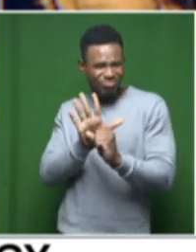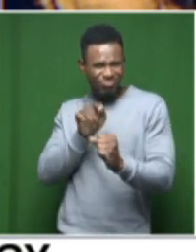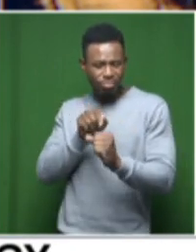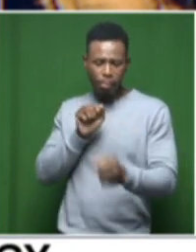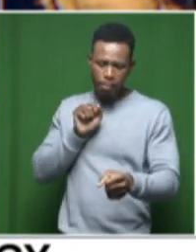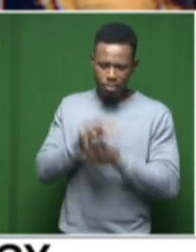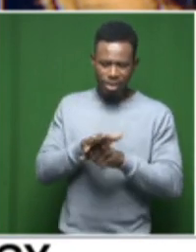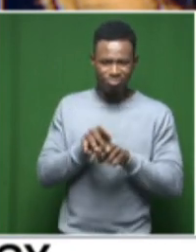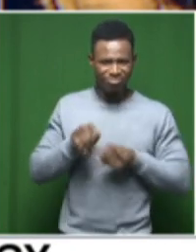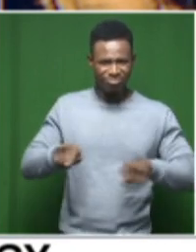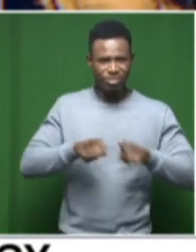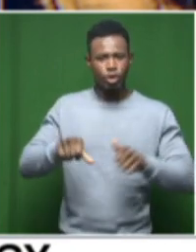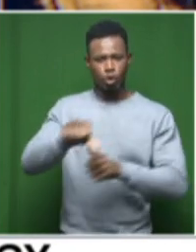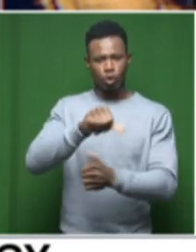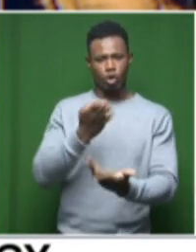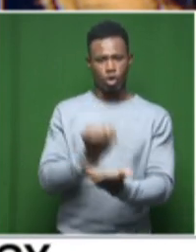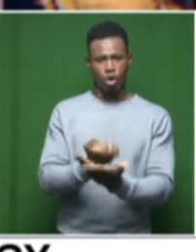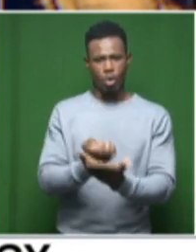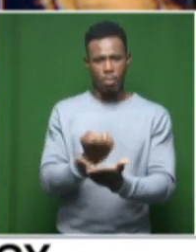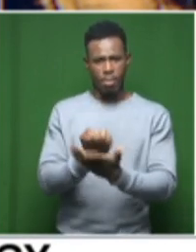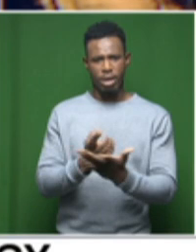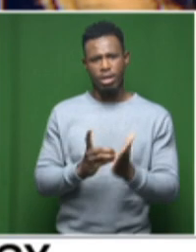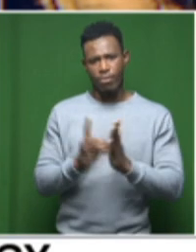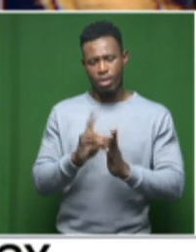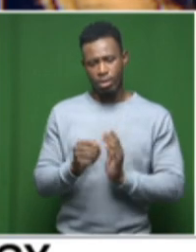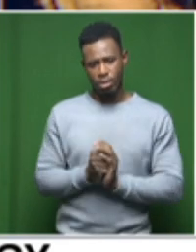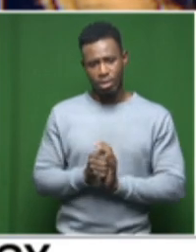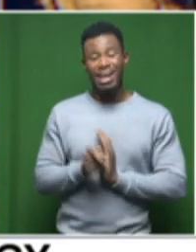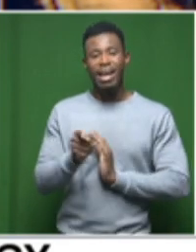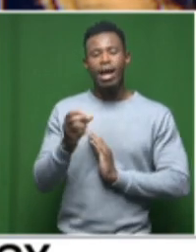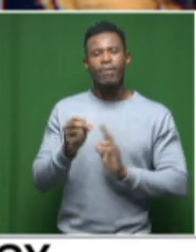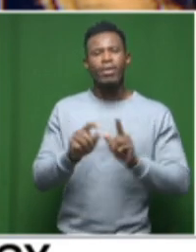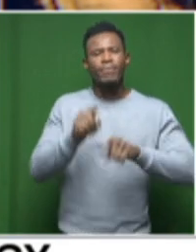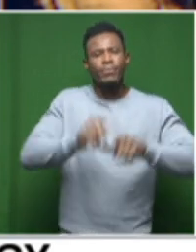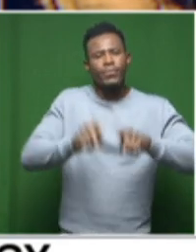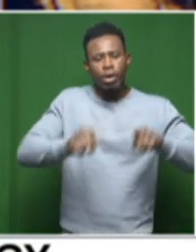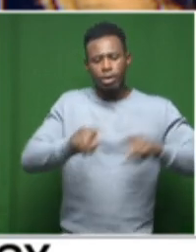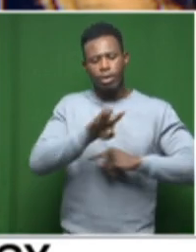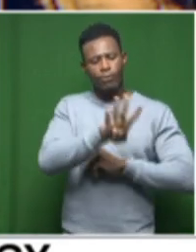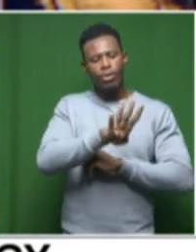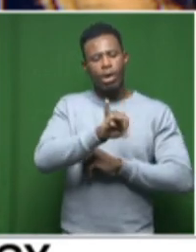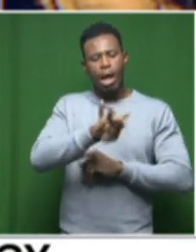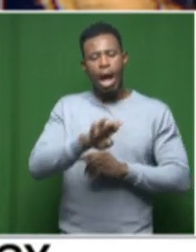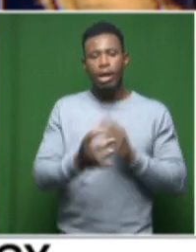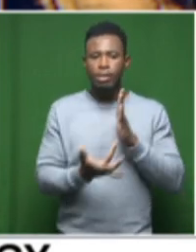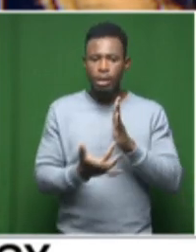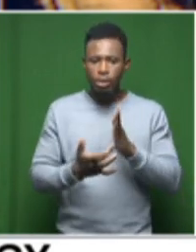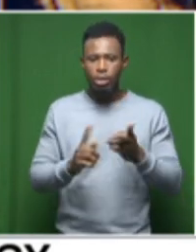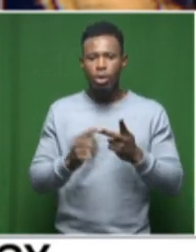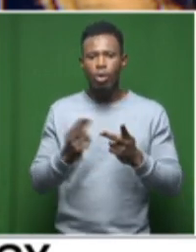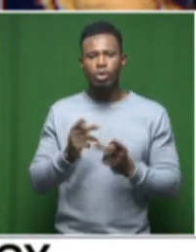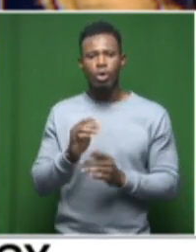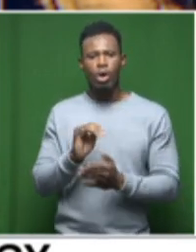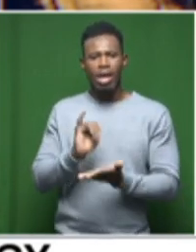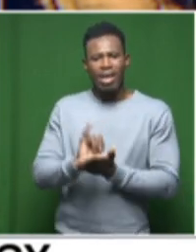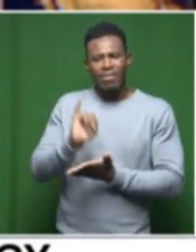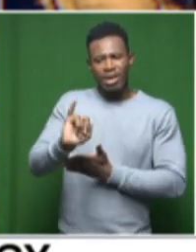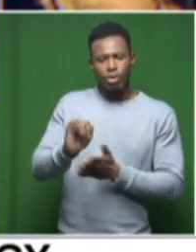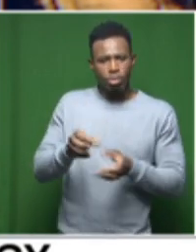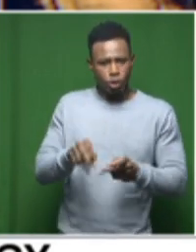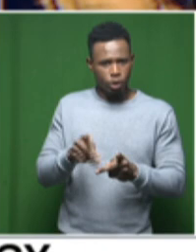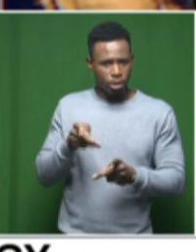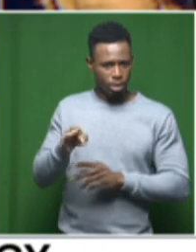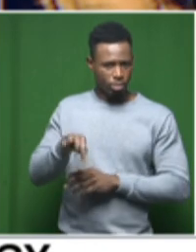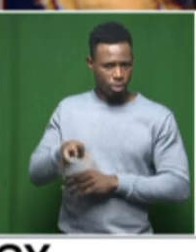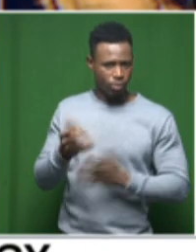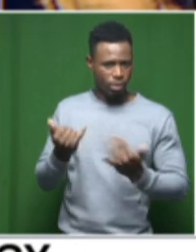fabric. The two-day event is showcasing various 4IR-related technologies and investment opportunities in the province. For more on this story,